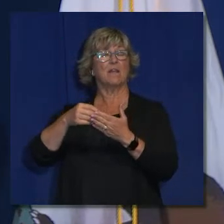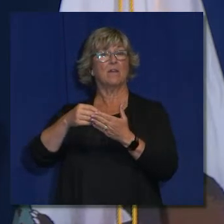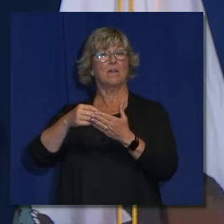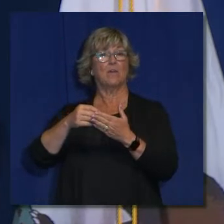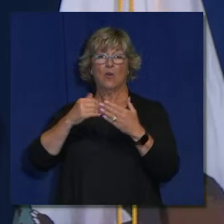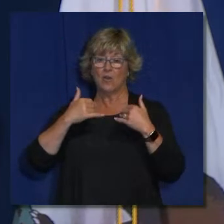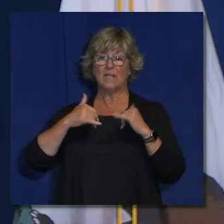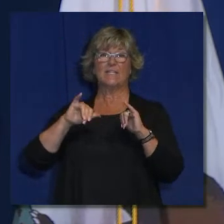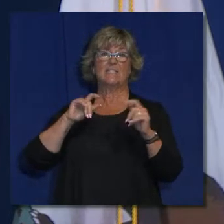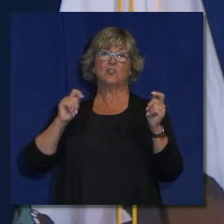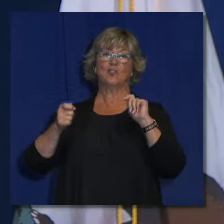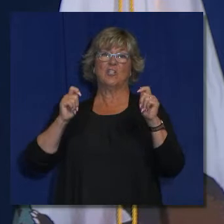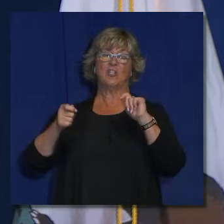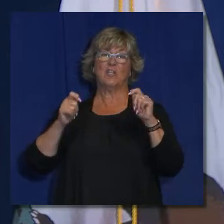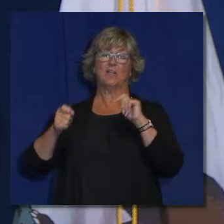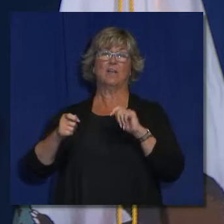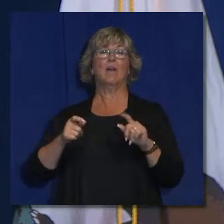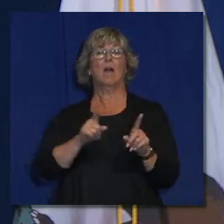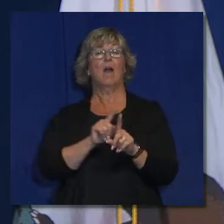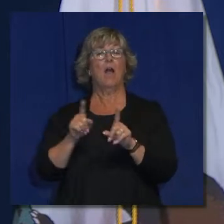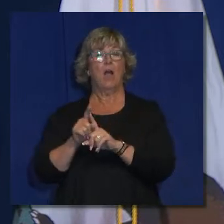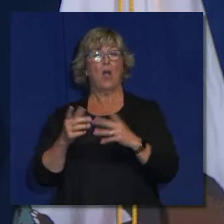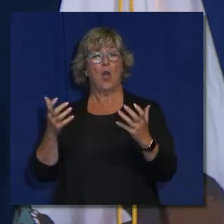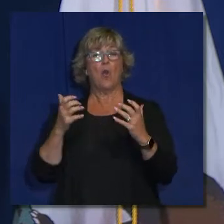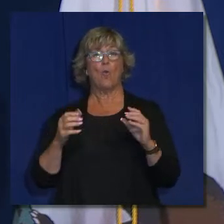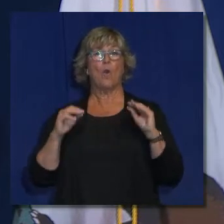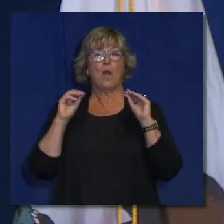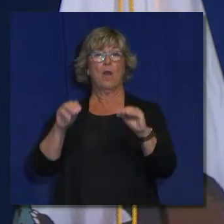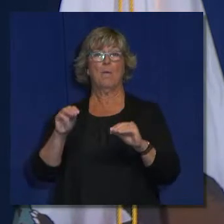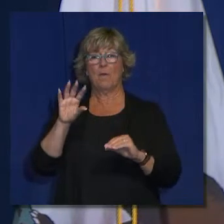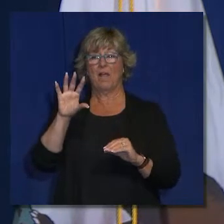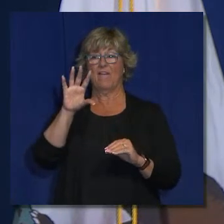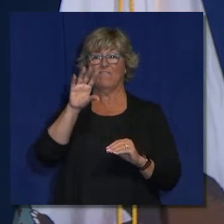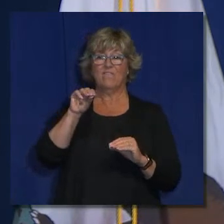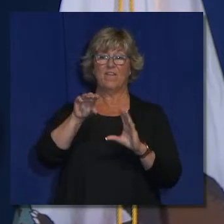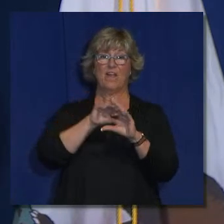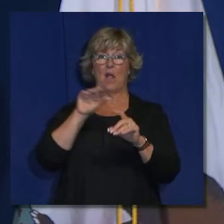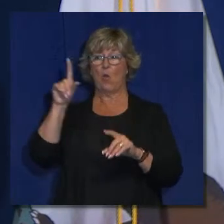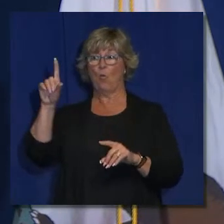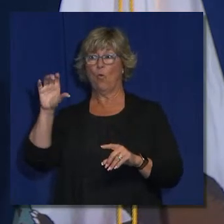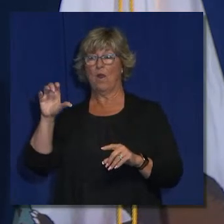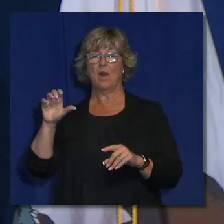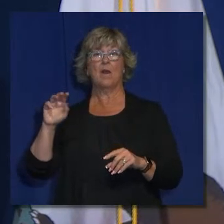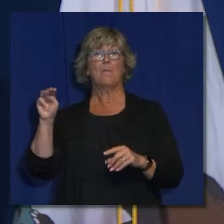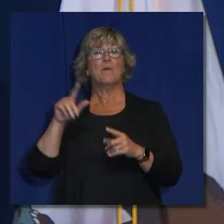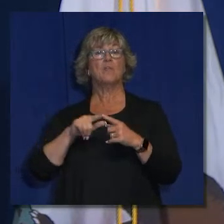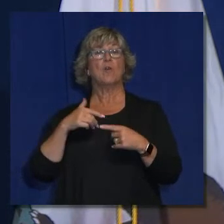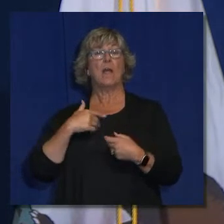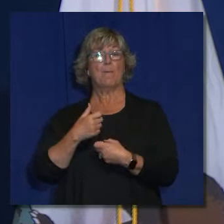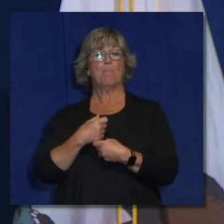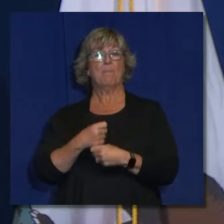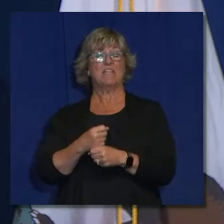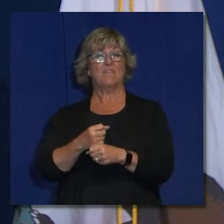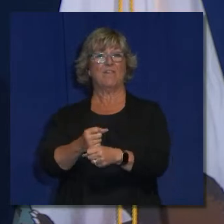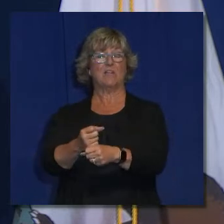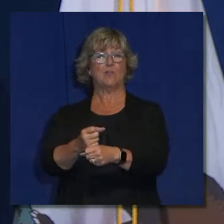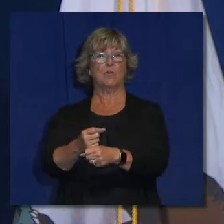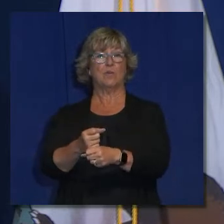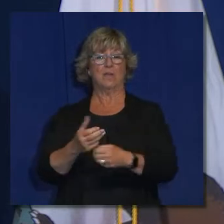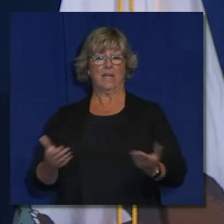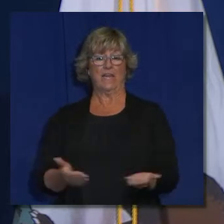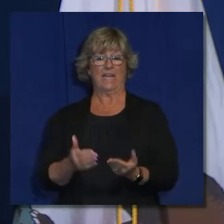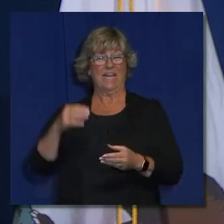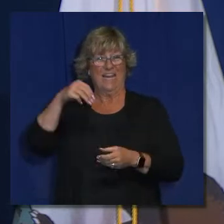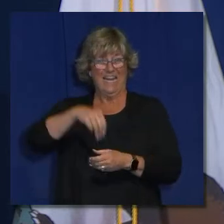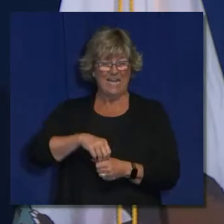are still changing. We also, though, want to put 50 of that 100 into getting manufacturing, at least we're proposing, here in